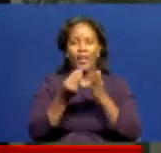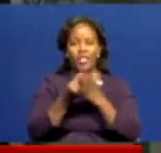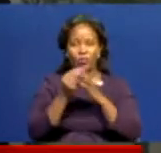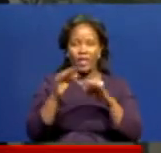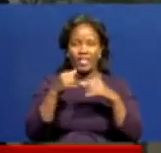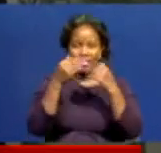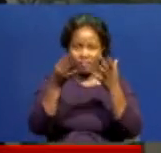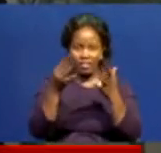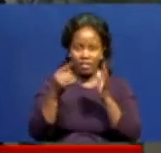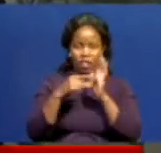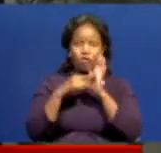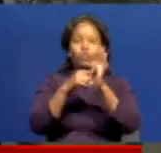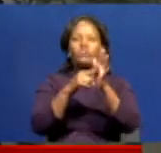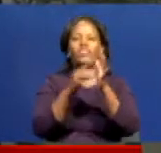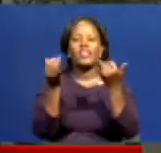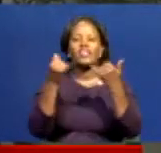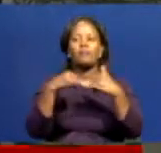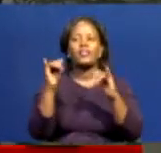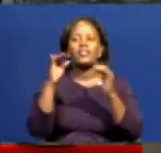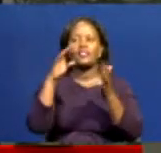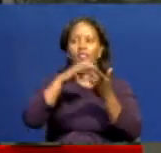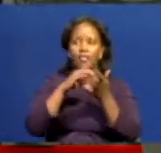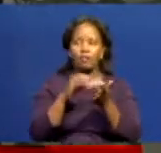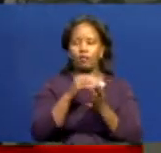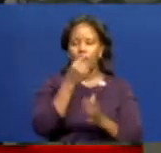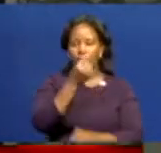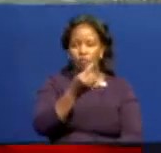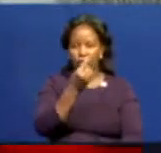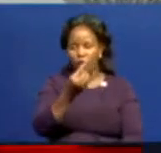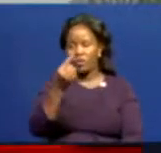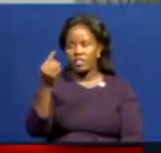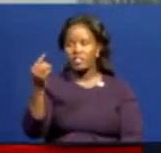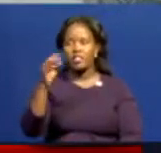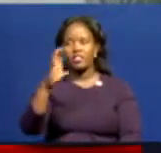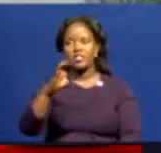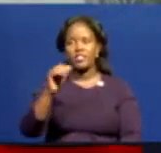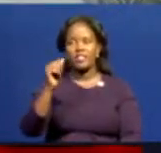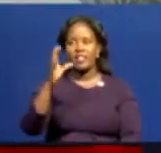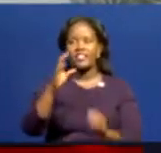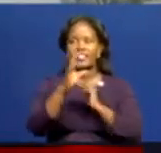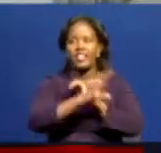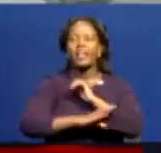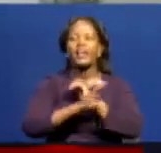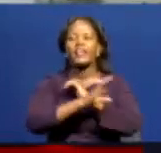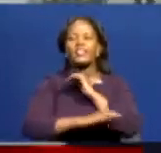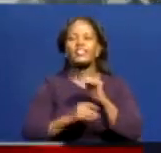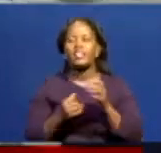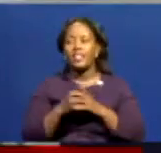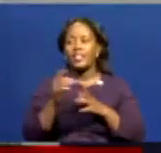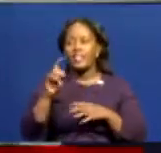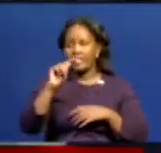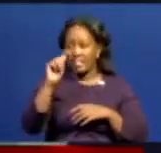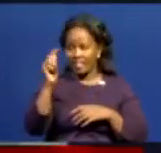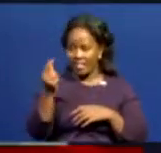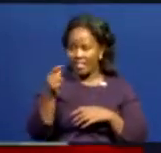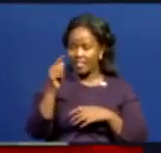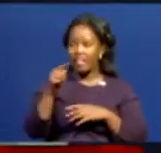the independent status of each East African country. In Kenya, this happened